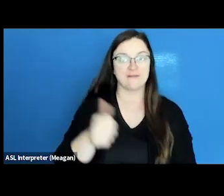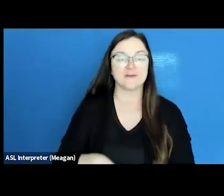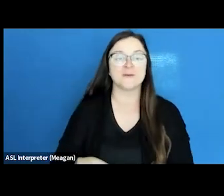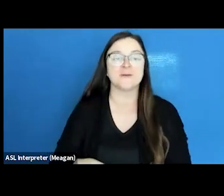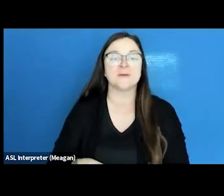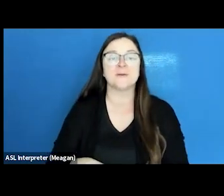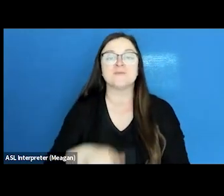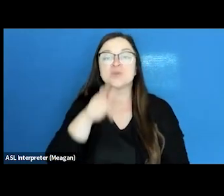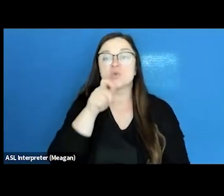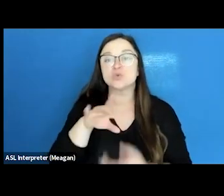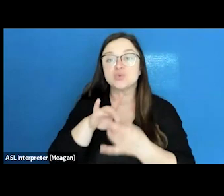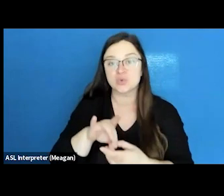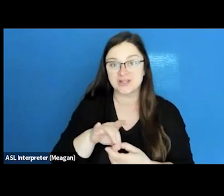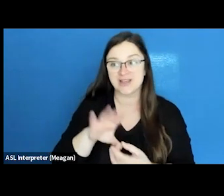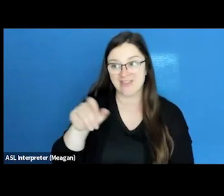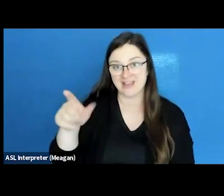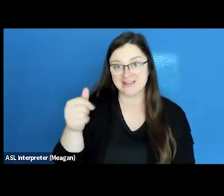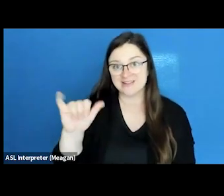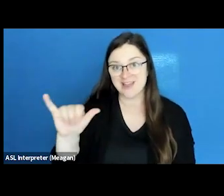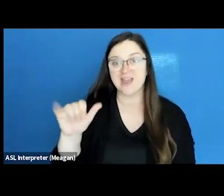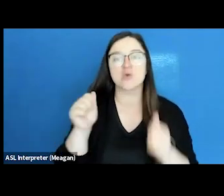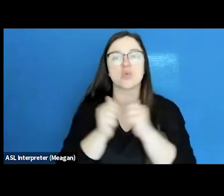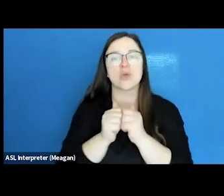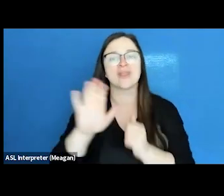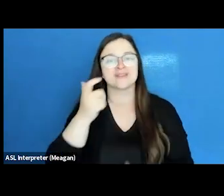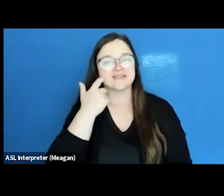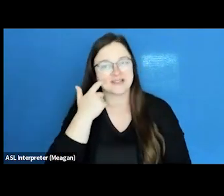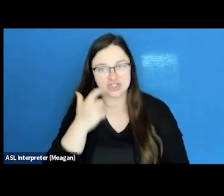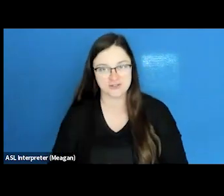his homosexuality with his addiction.